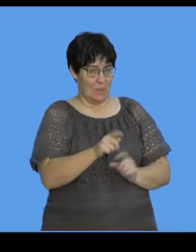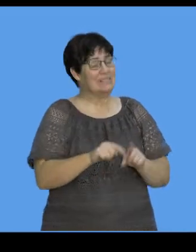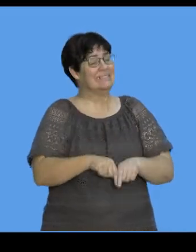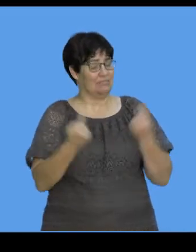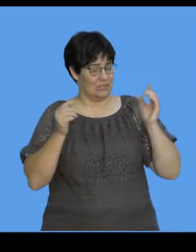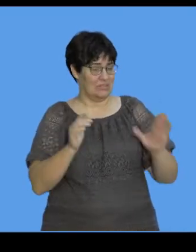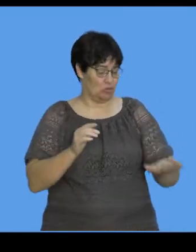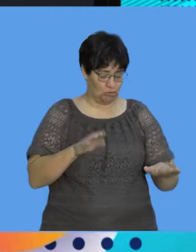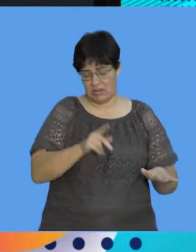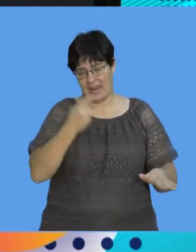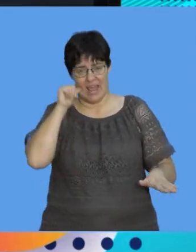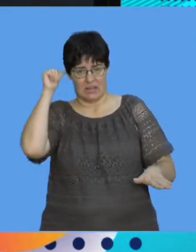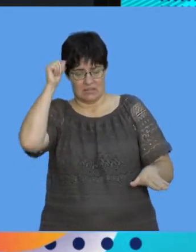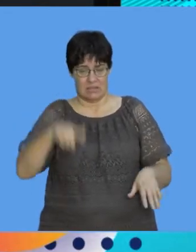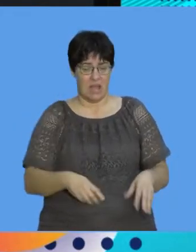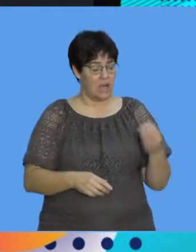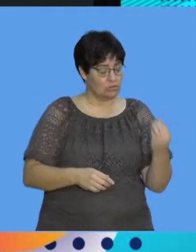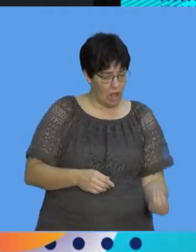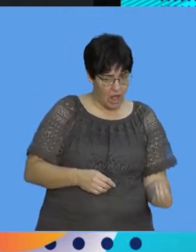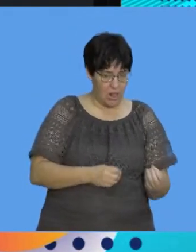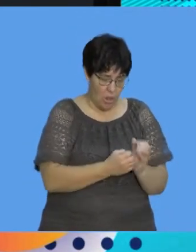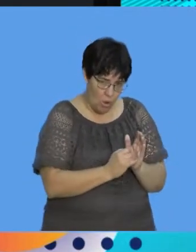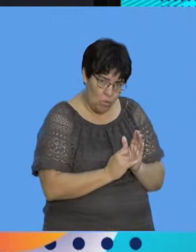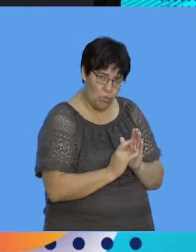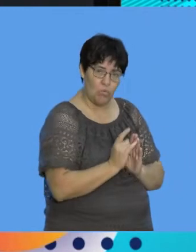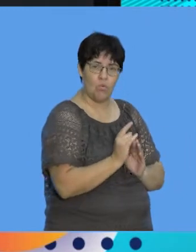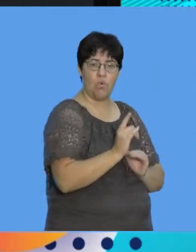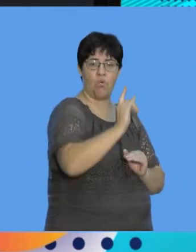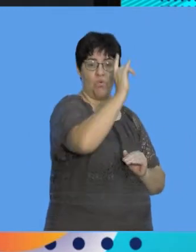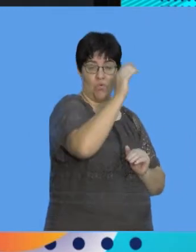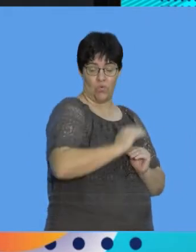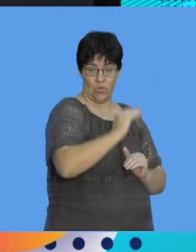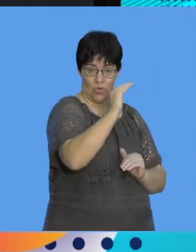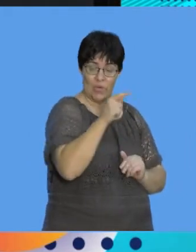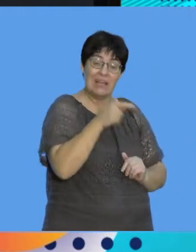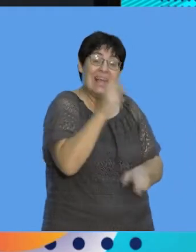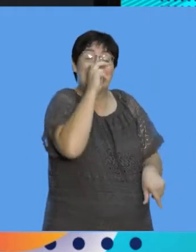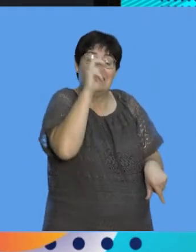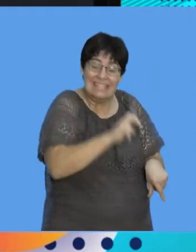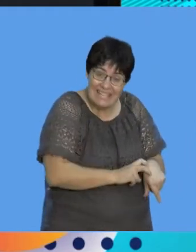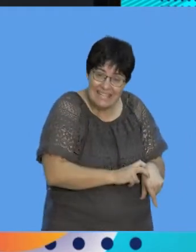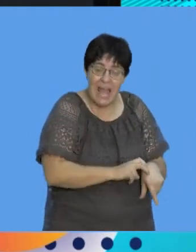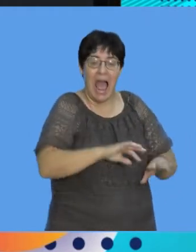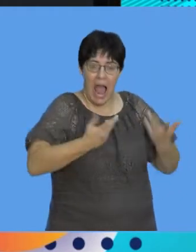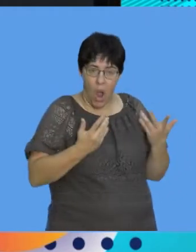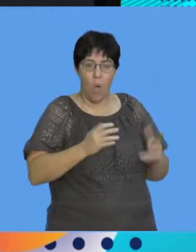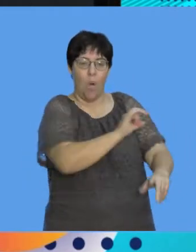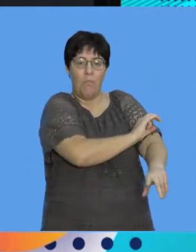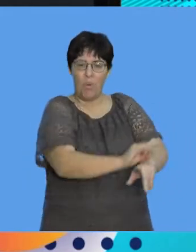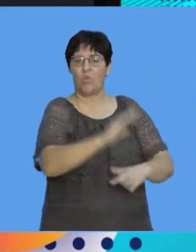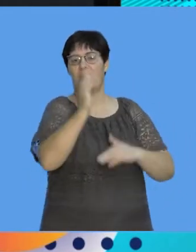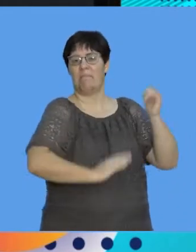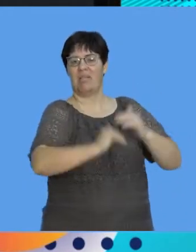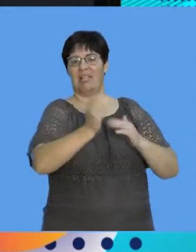that we differentiate. A child is growing. A child needs these things to